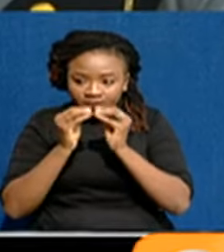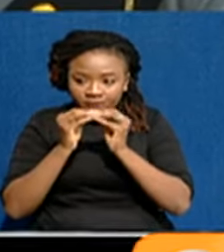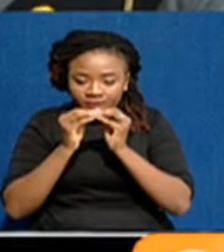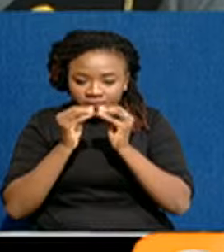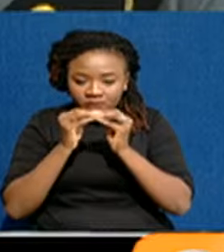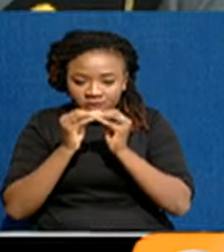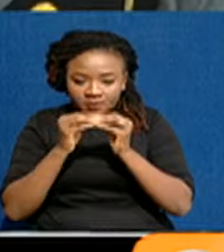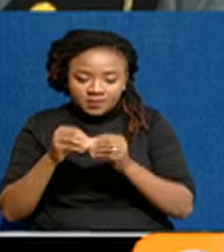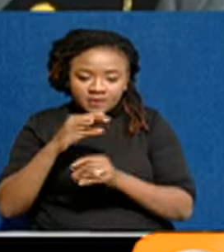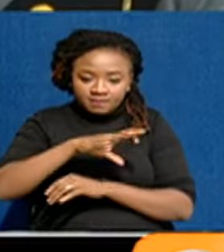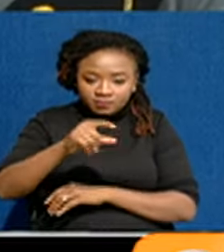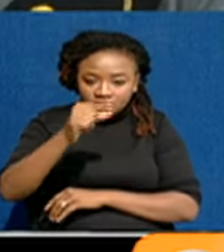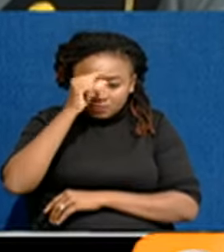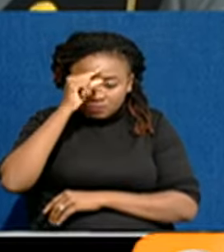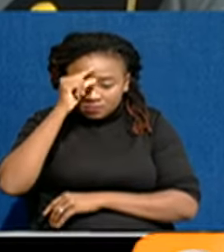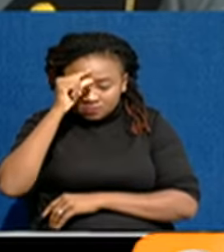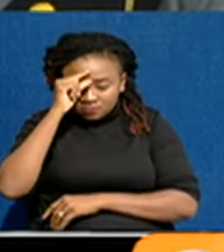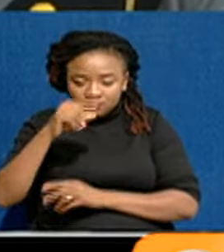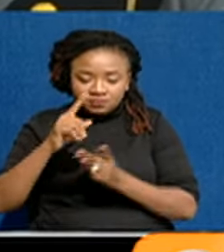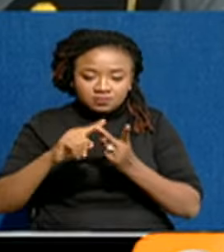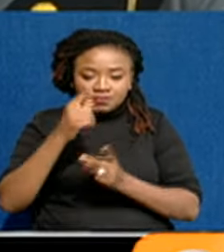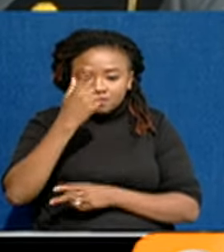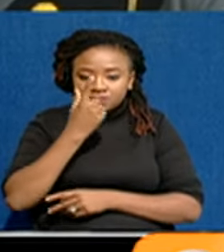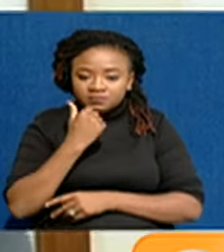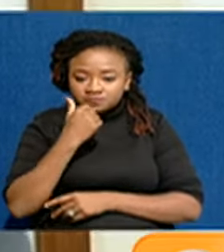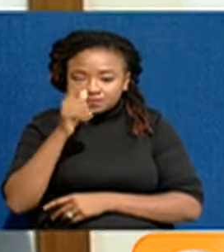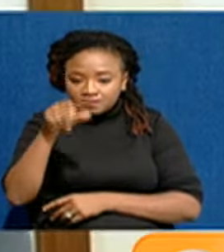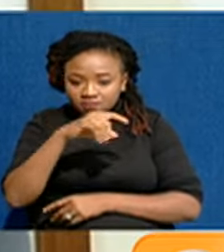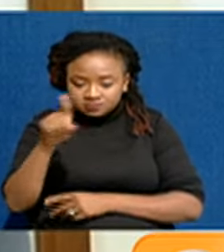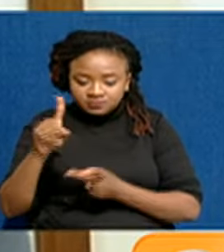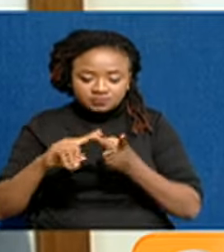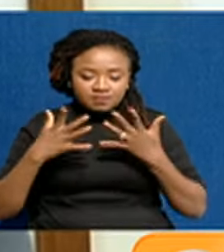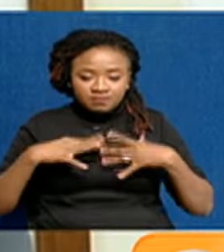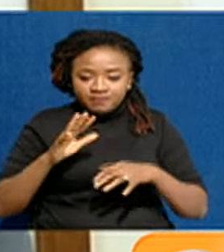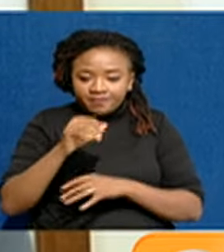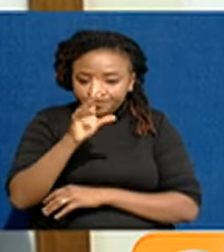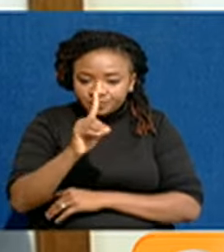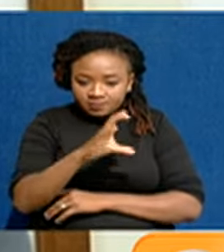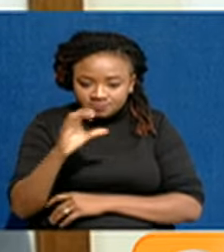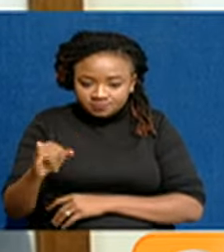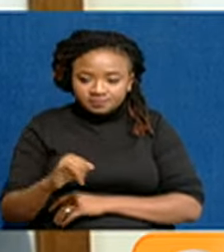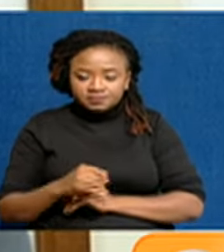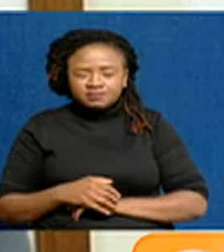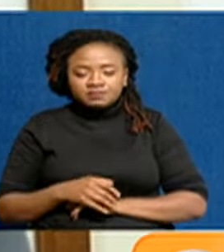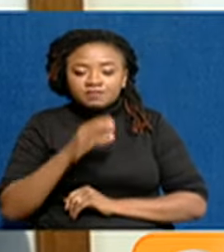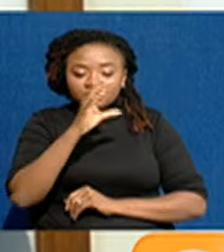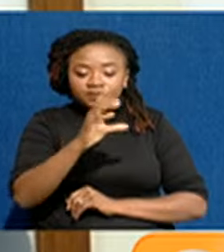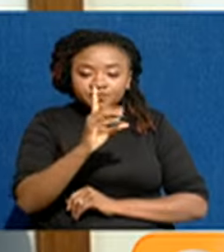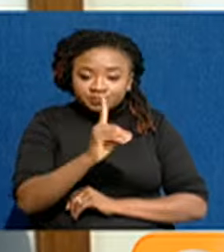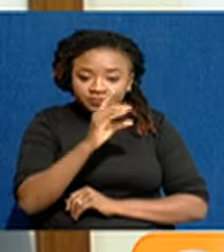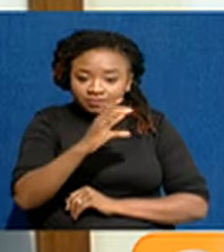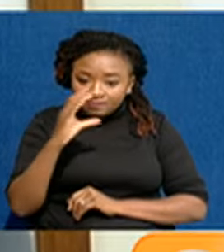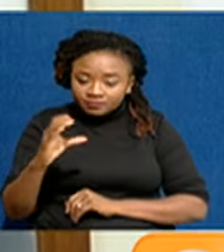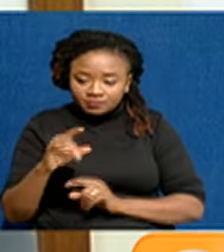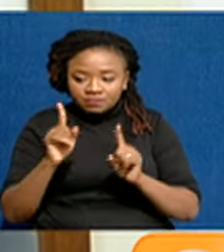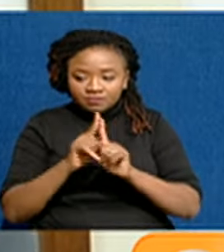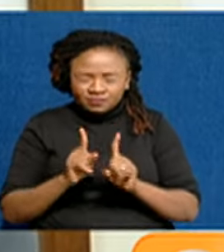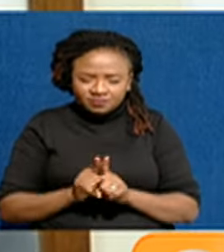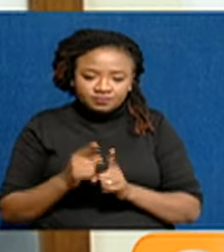county government, with the Red Cross here, with the regional commissioner, and the people, the DCC, the Tana River reports and what have you. You saw the